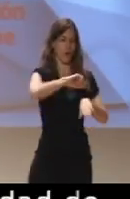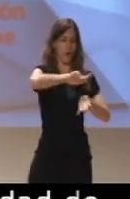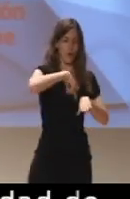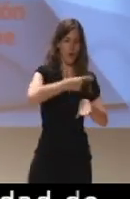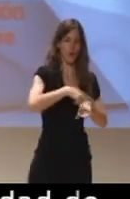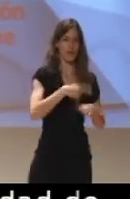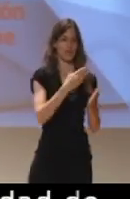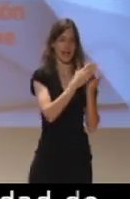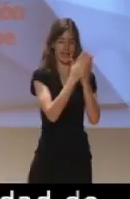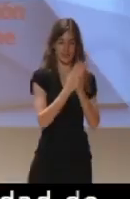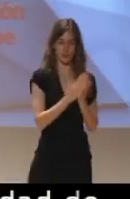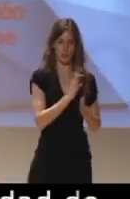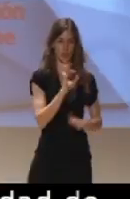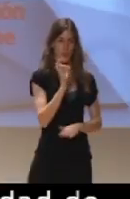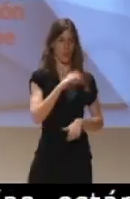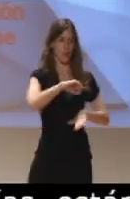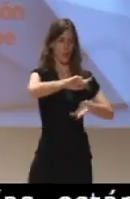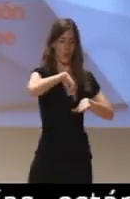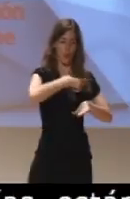well, you have,